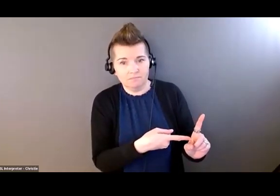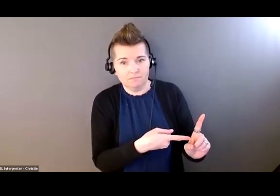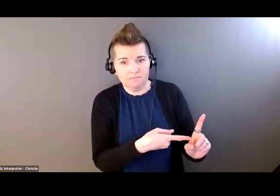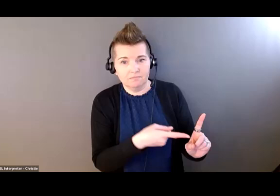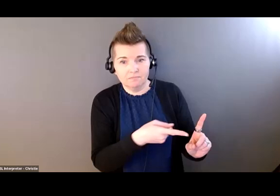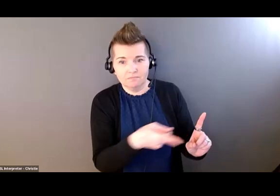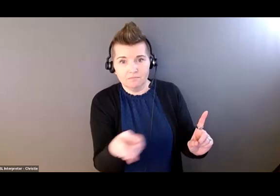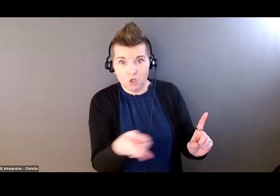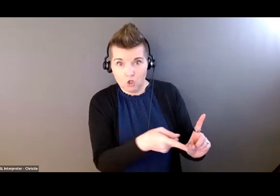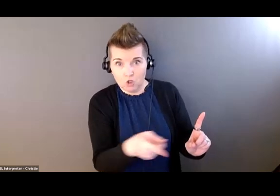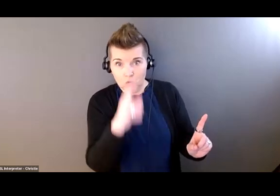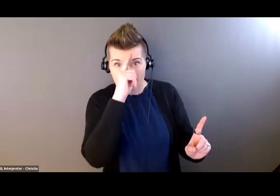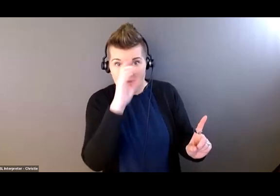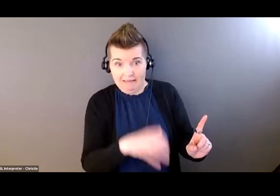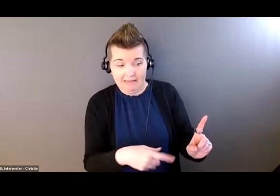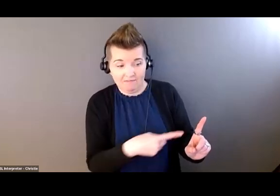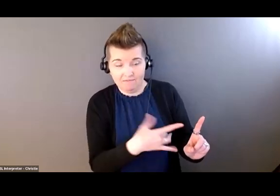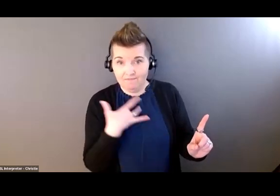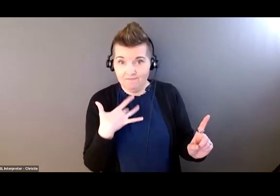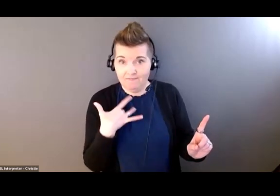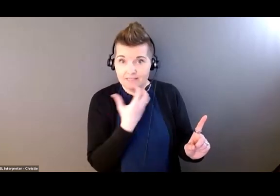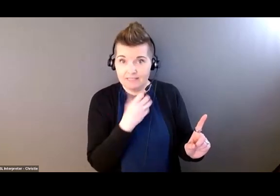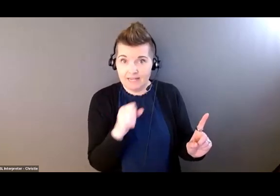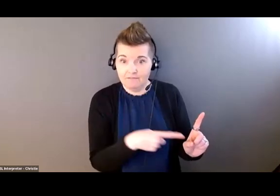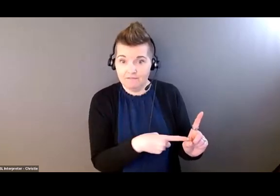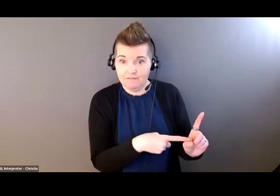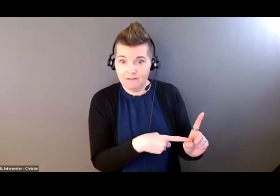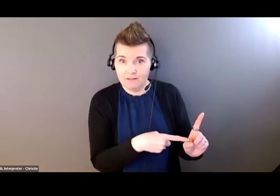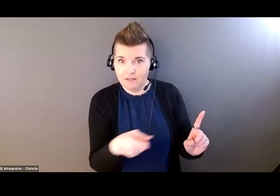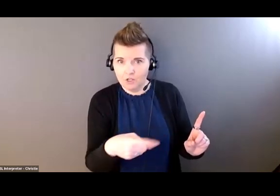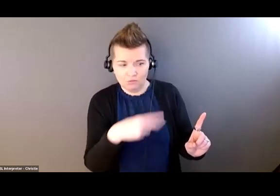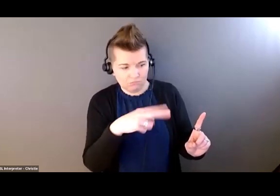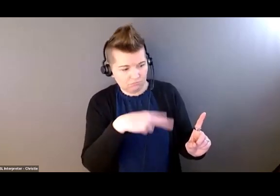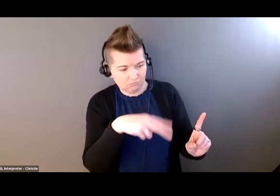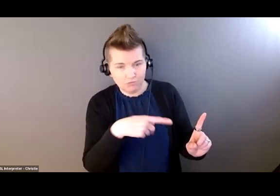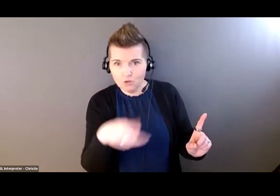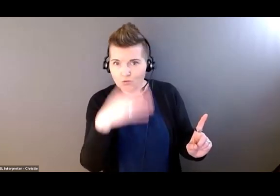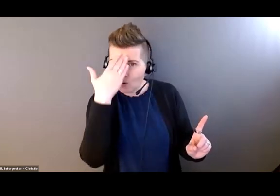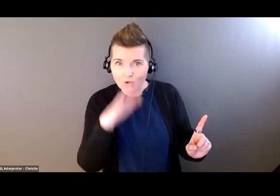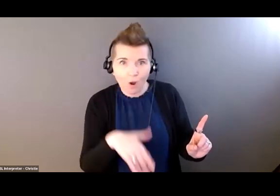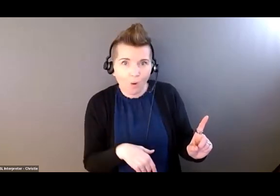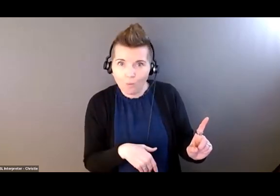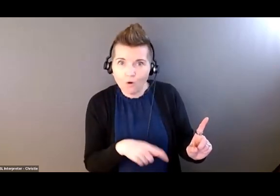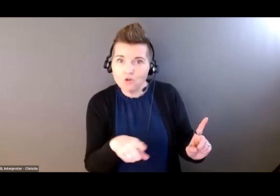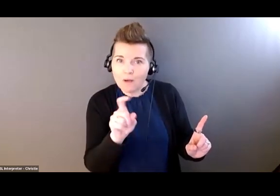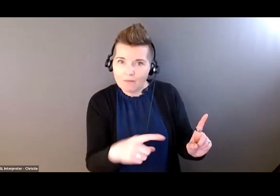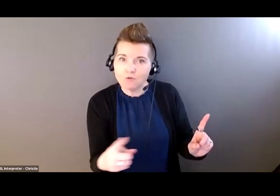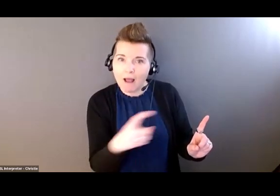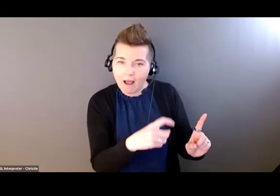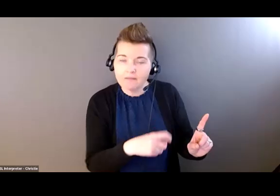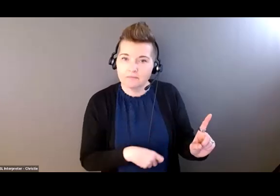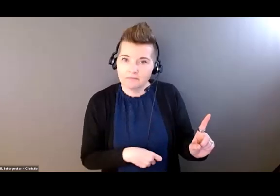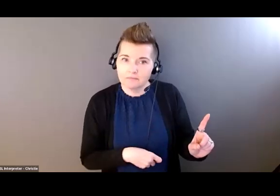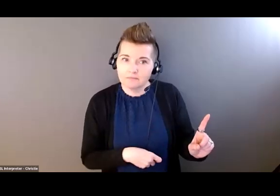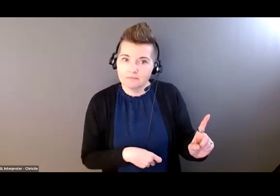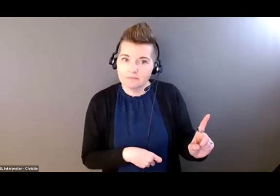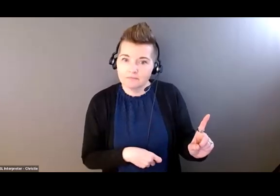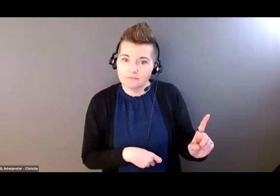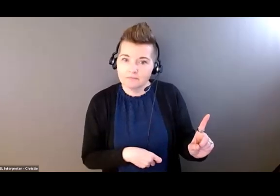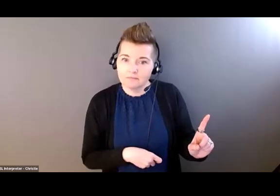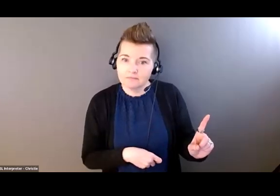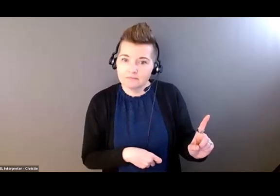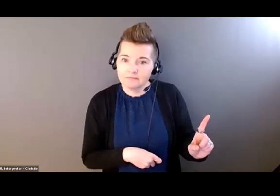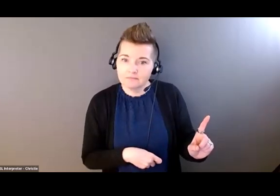it is that I think and think about the world and look at the world. But I don't know how Brady thinks. I don't know